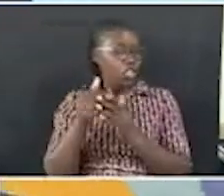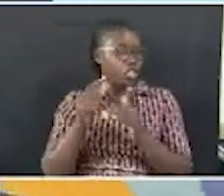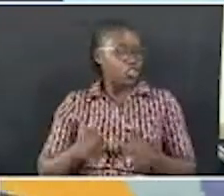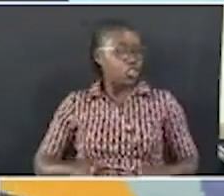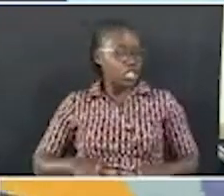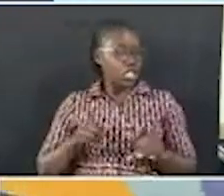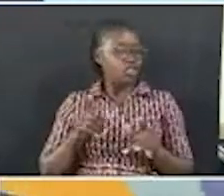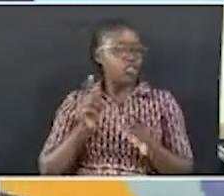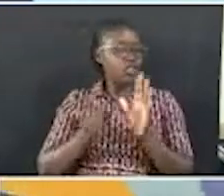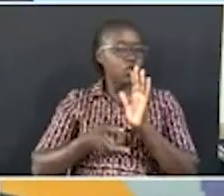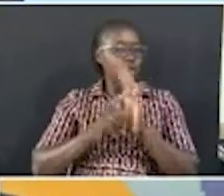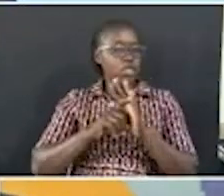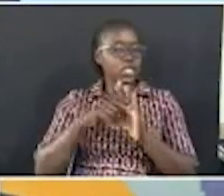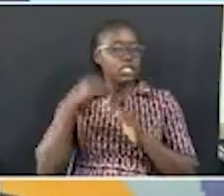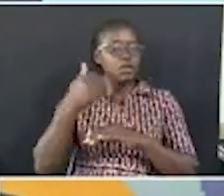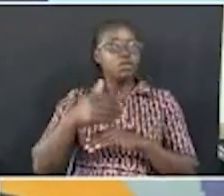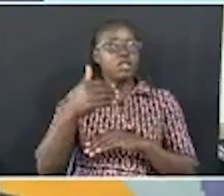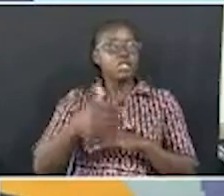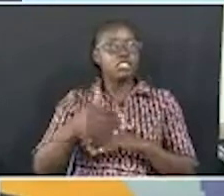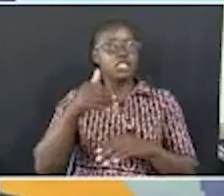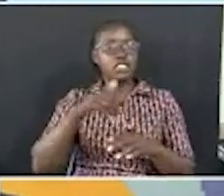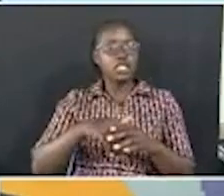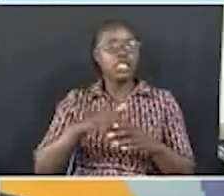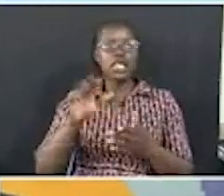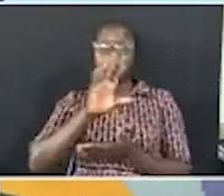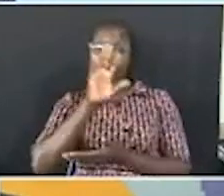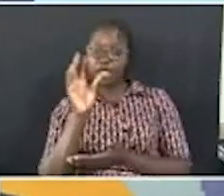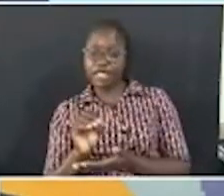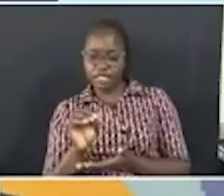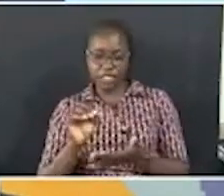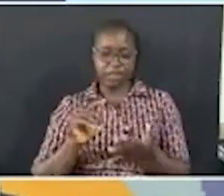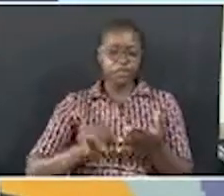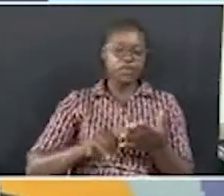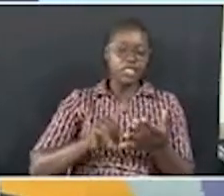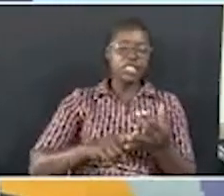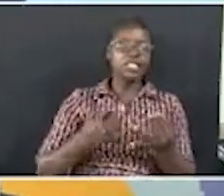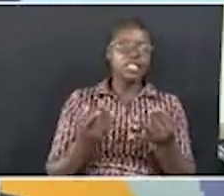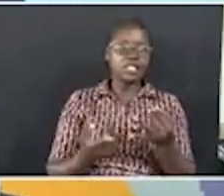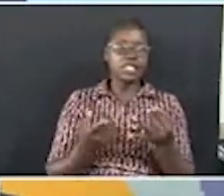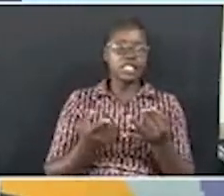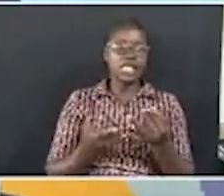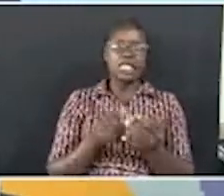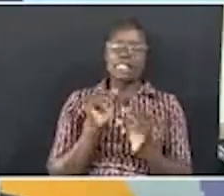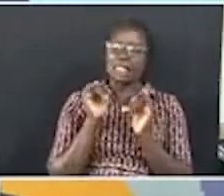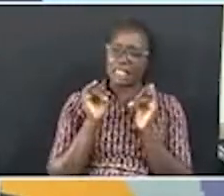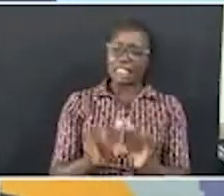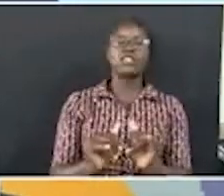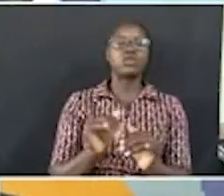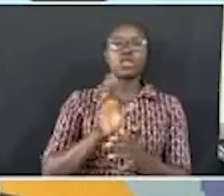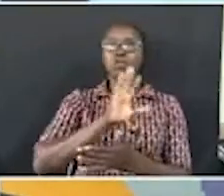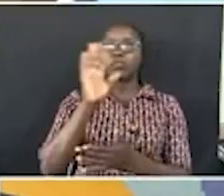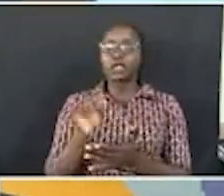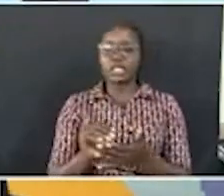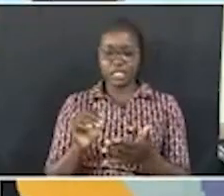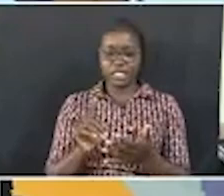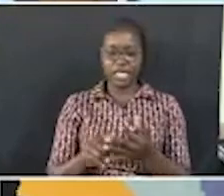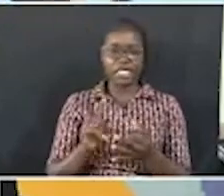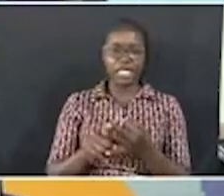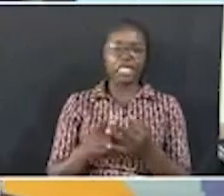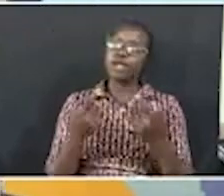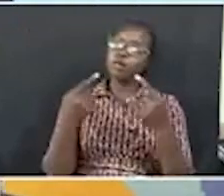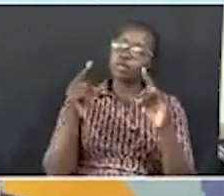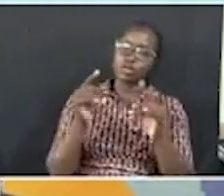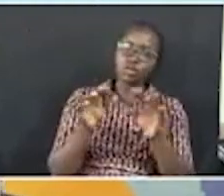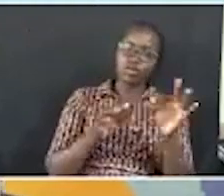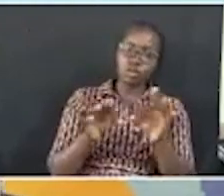life requires persistence in budgeting, persistence in sticking to the budget, austerity